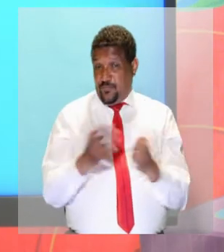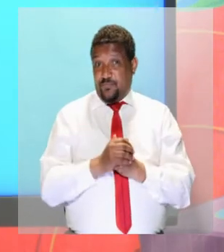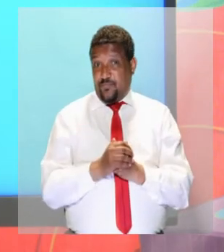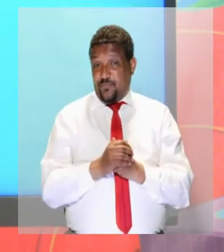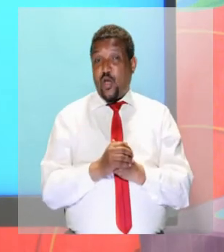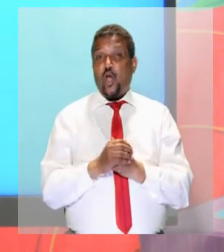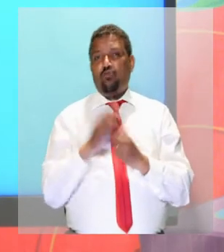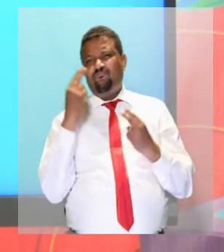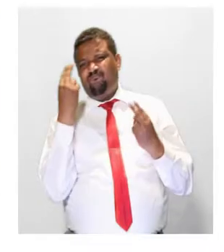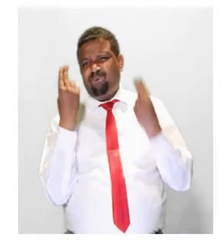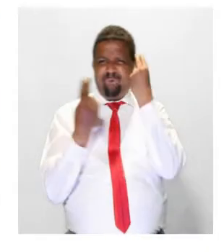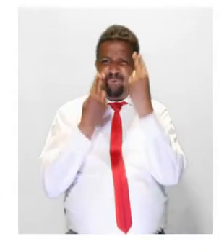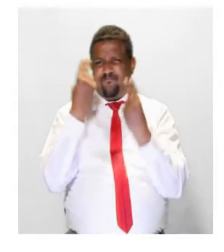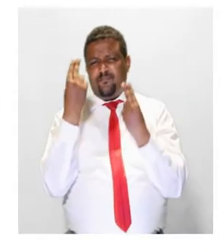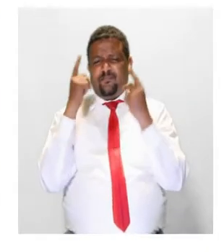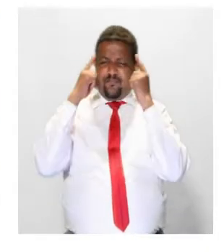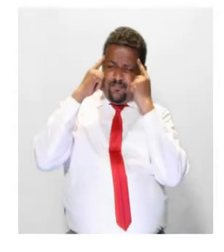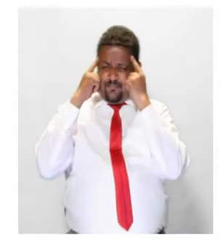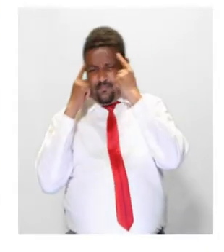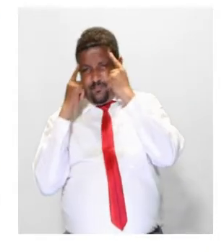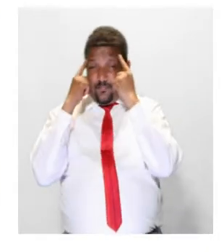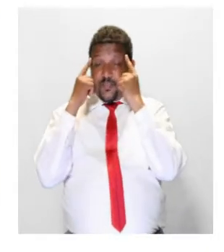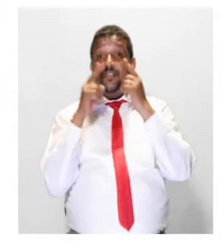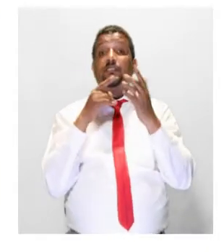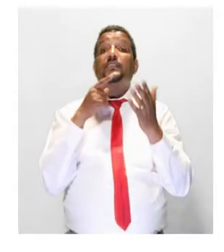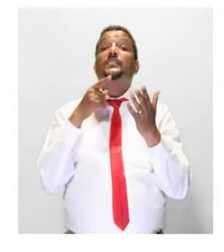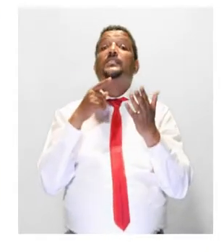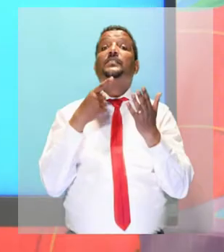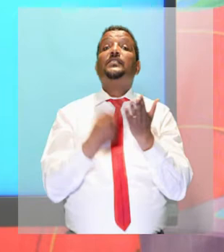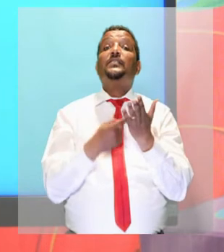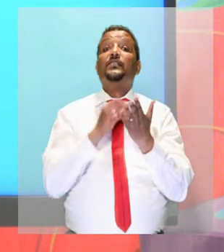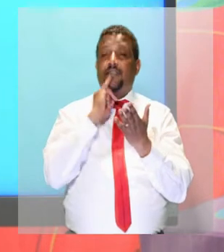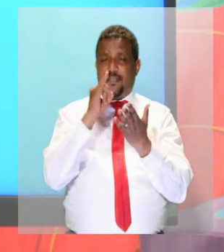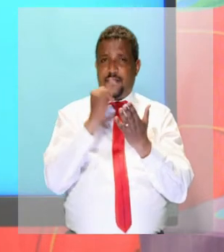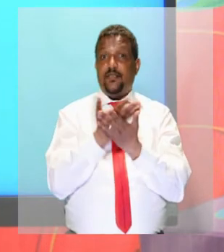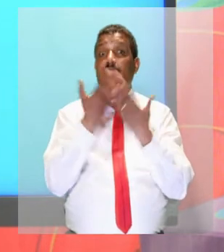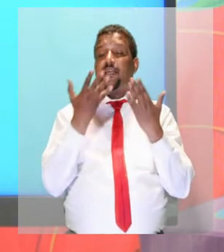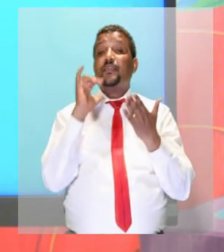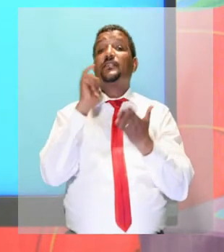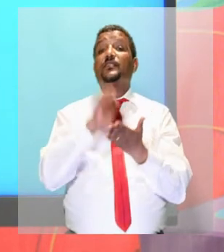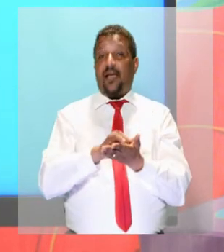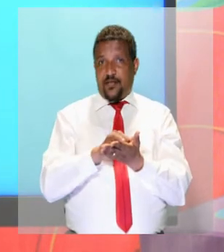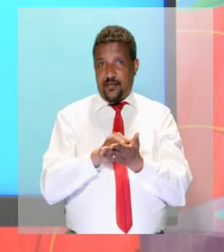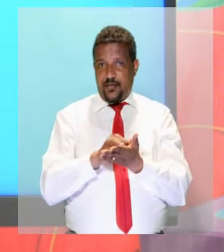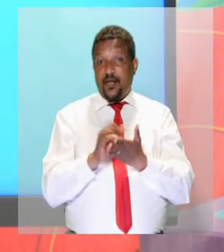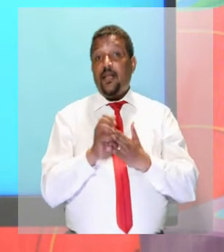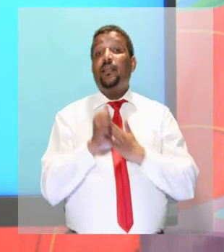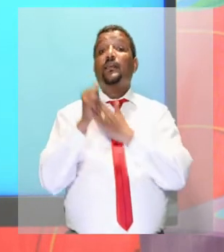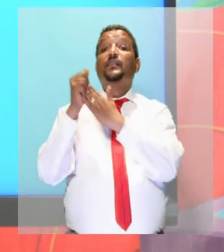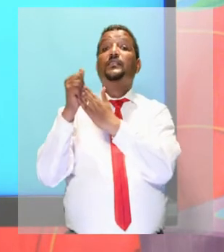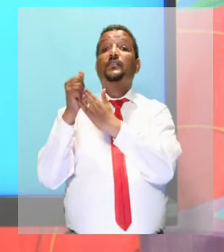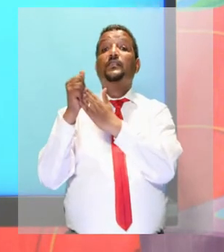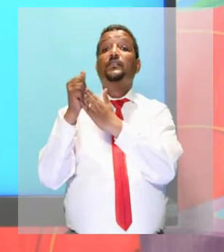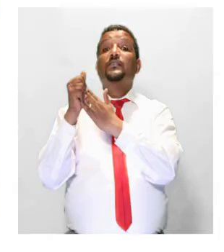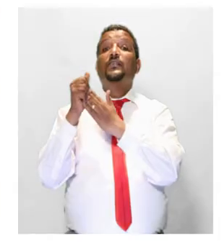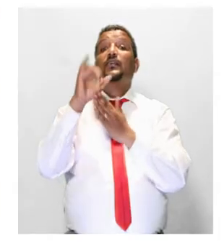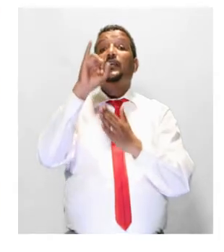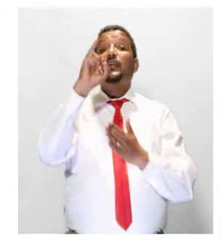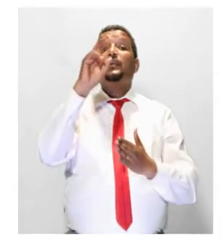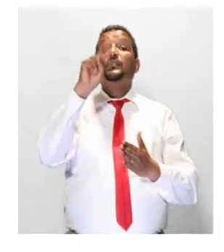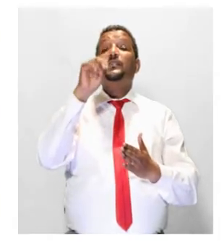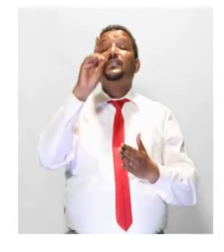the consumer will be indifferent. This is the case that leads to the indifference